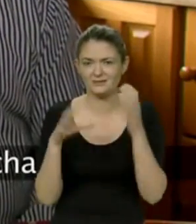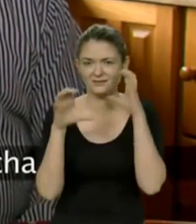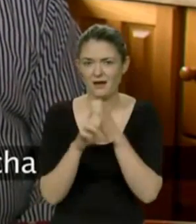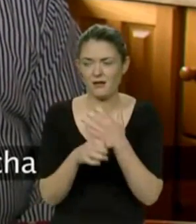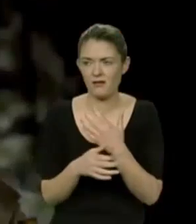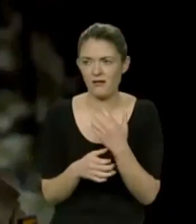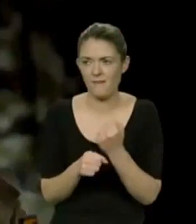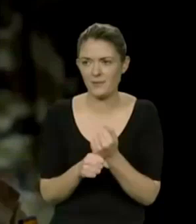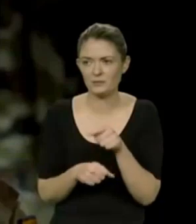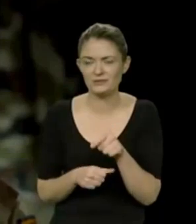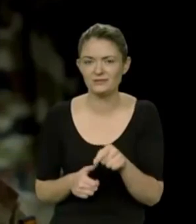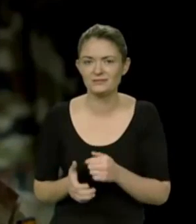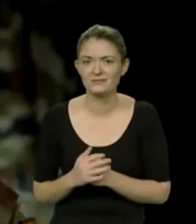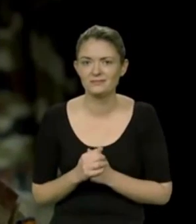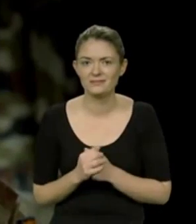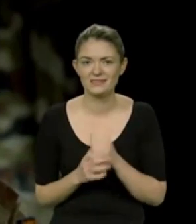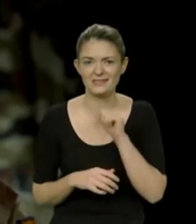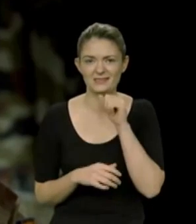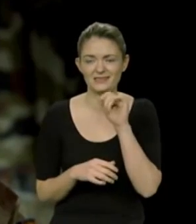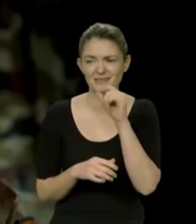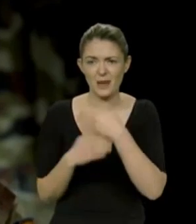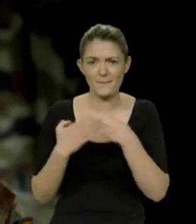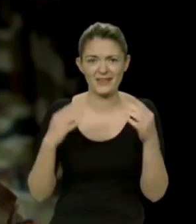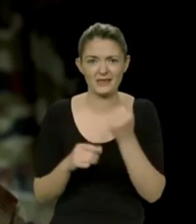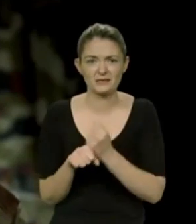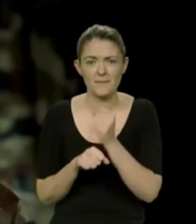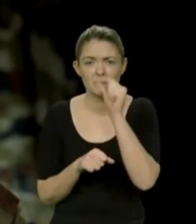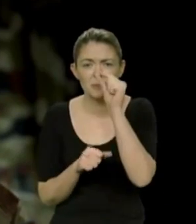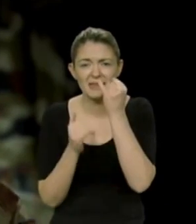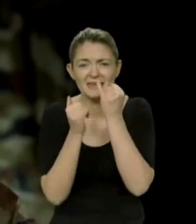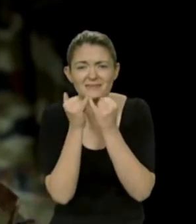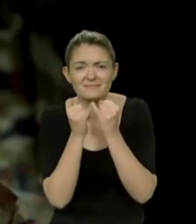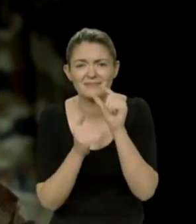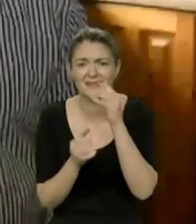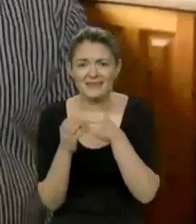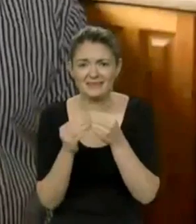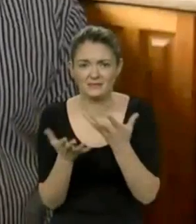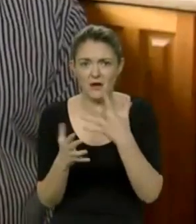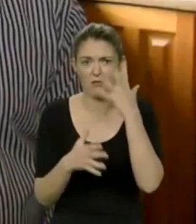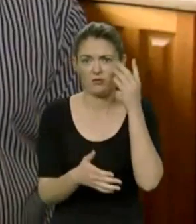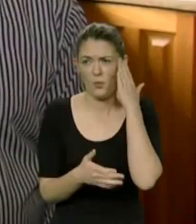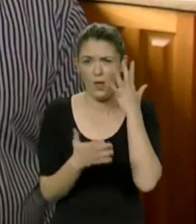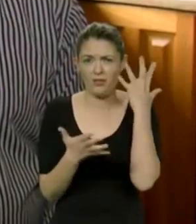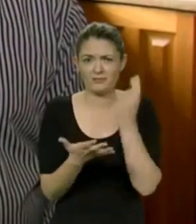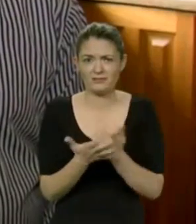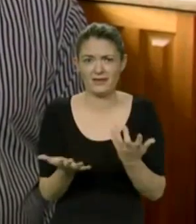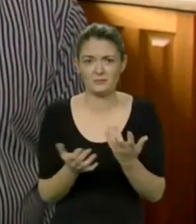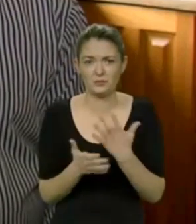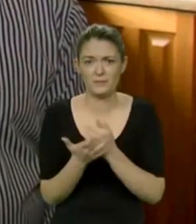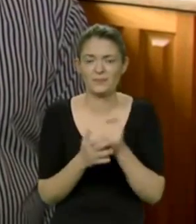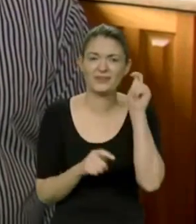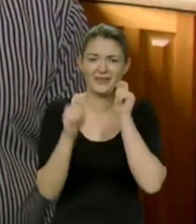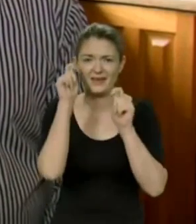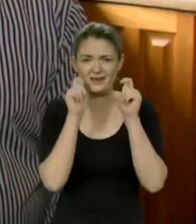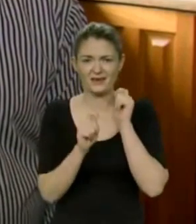a lot about it. It's not the big things, it's just all the little small things that get you over time, yeah. Sometimes you'd be thinking, look, just come out of